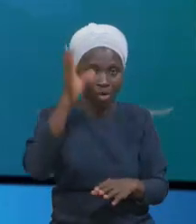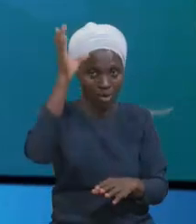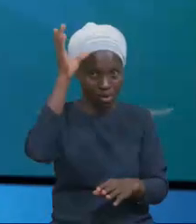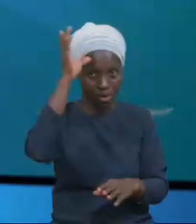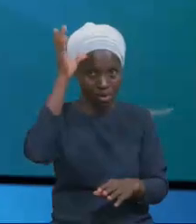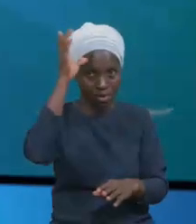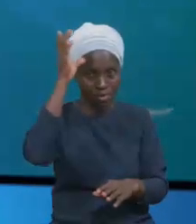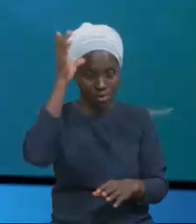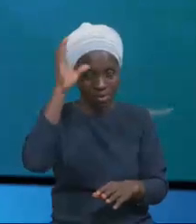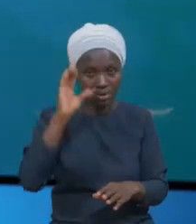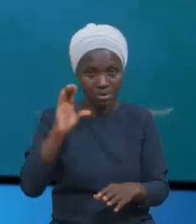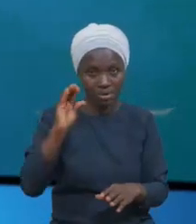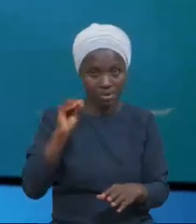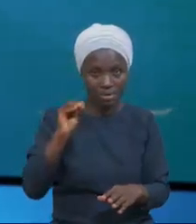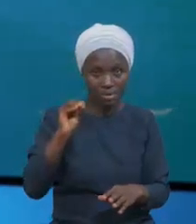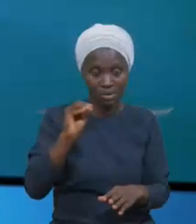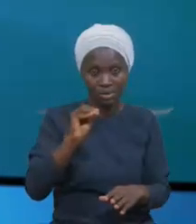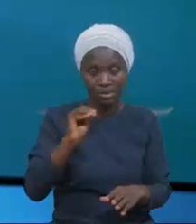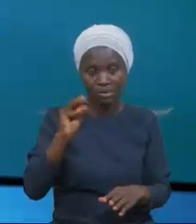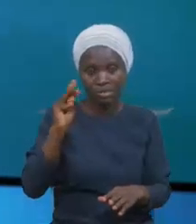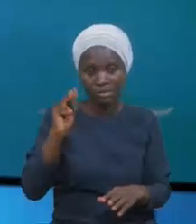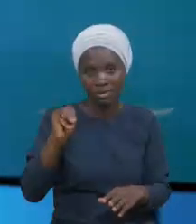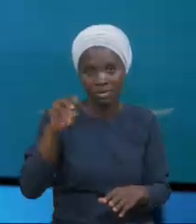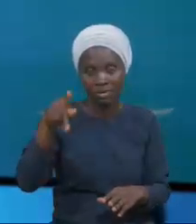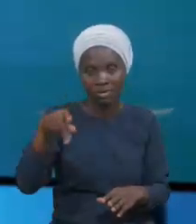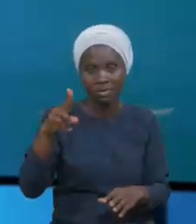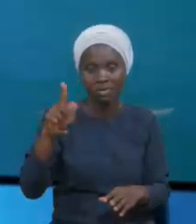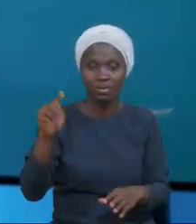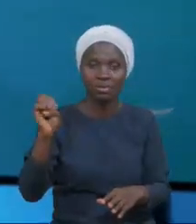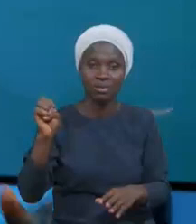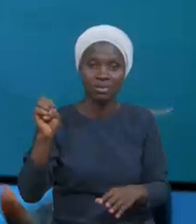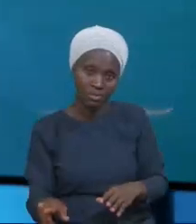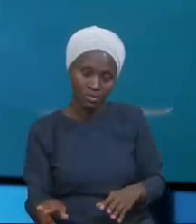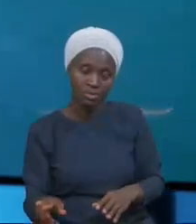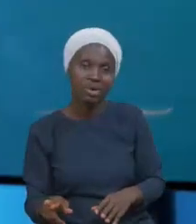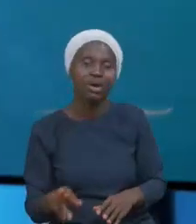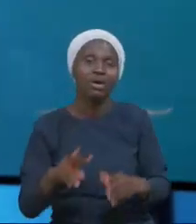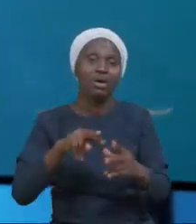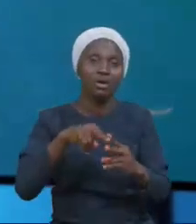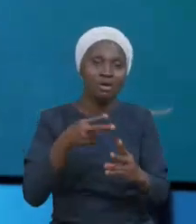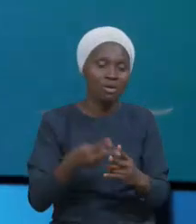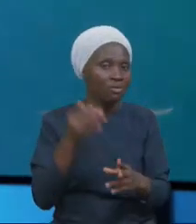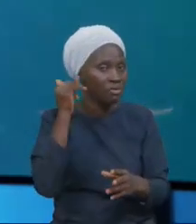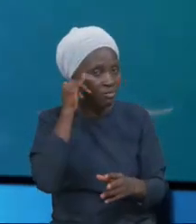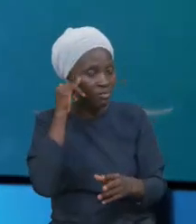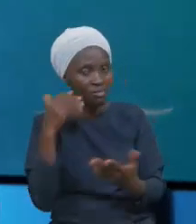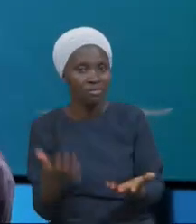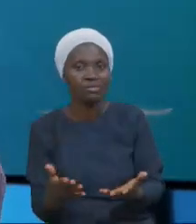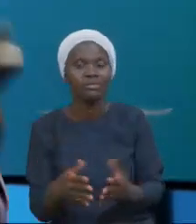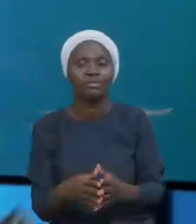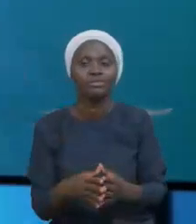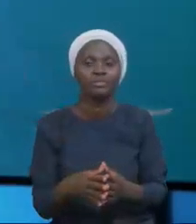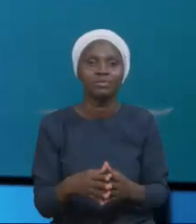gckhq.org/connect. This is the page where you need to share your details, because the man of God and the entire GCK team will be there